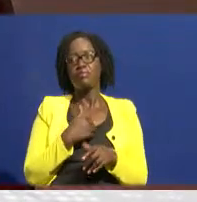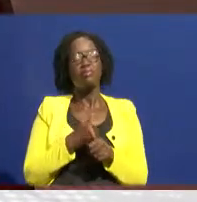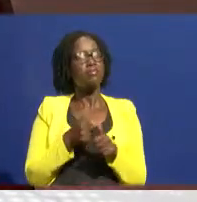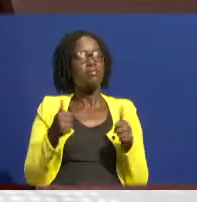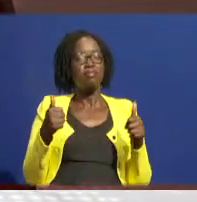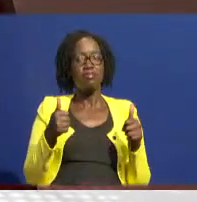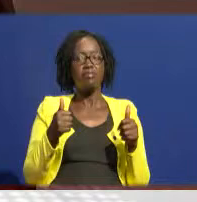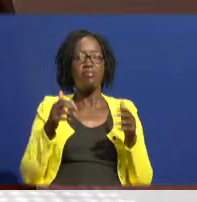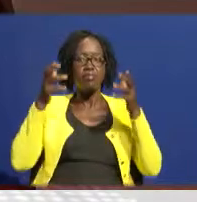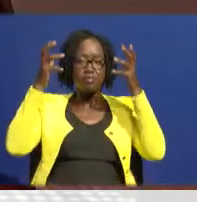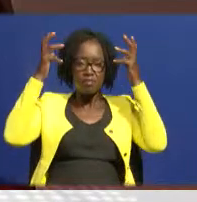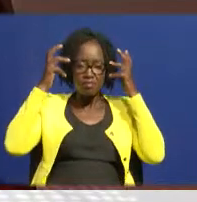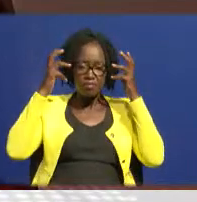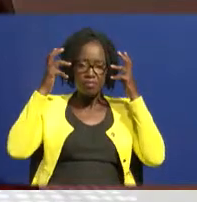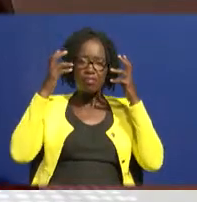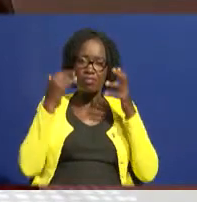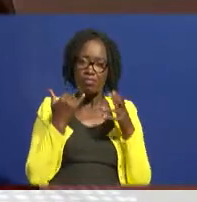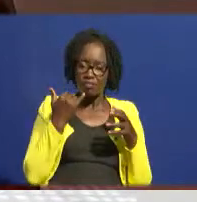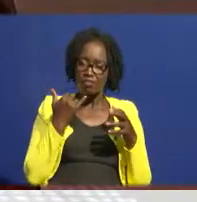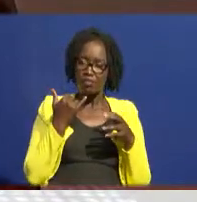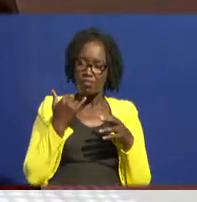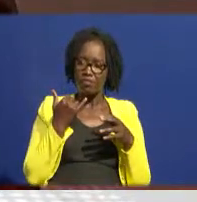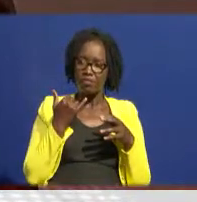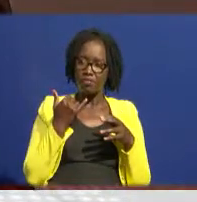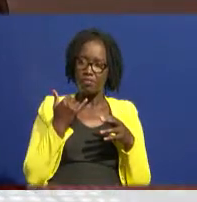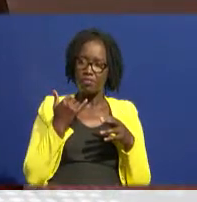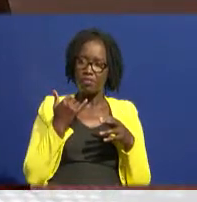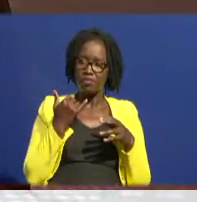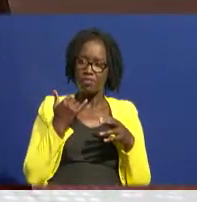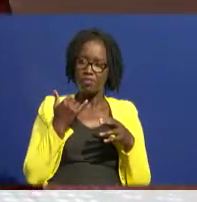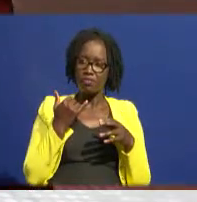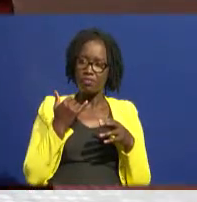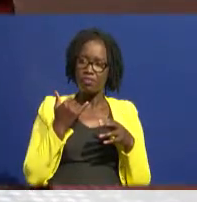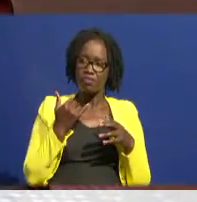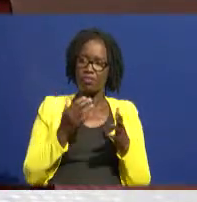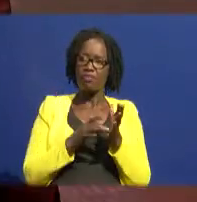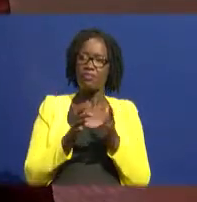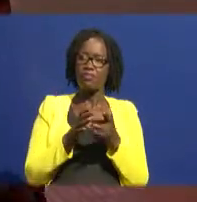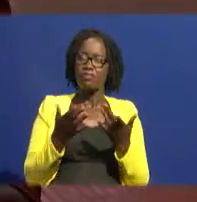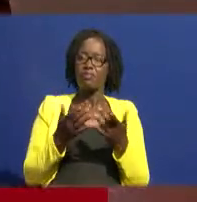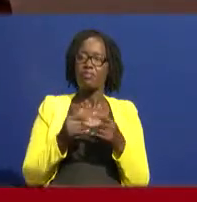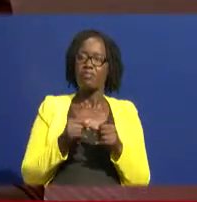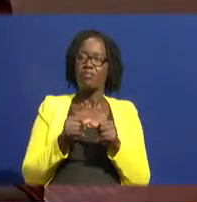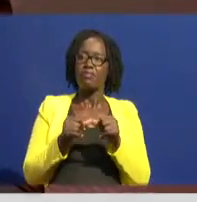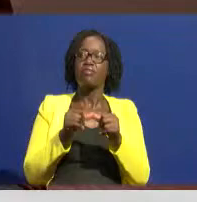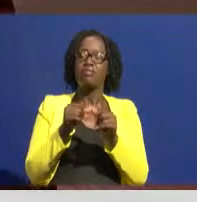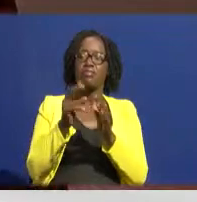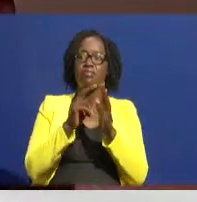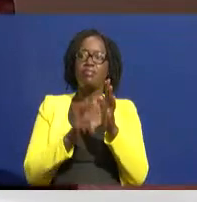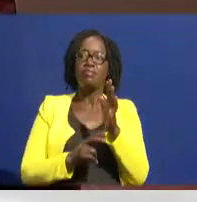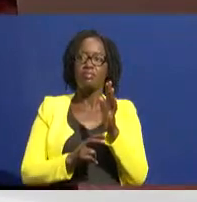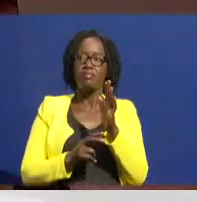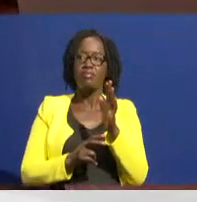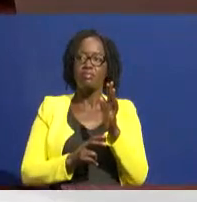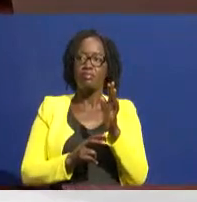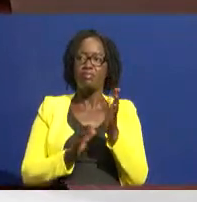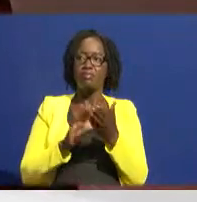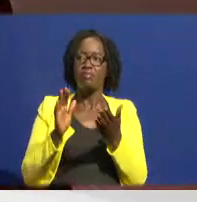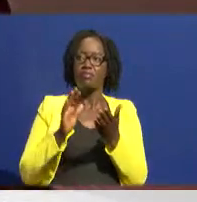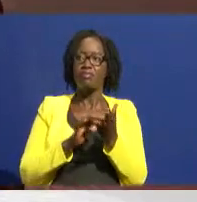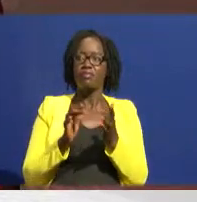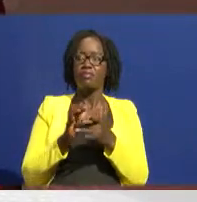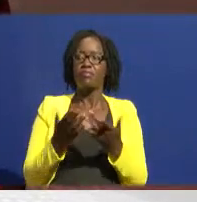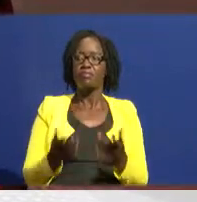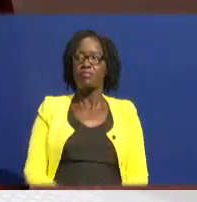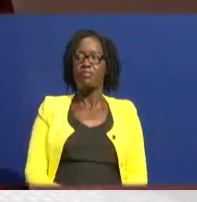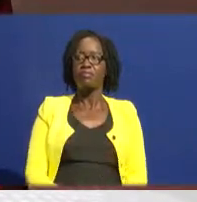If the radio, if the phone, people can install a Bible where can be continuously reading. And for me, I read more Bible than